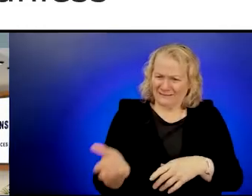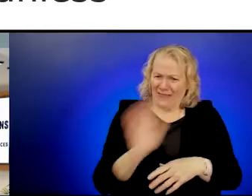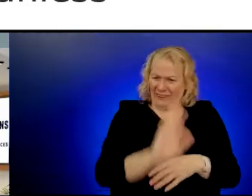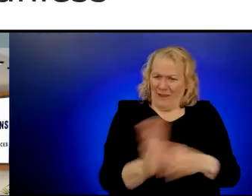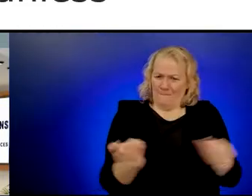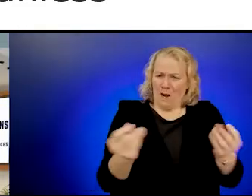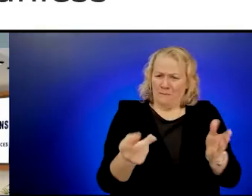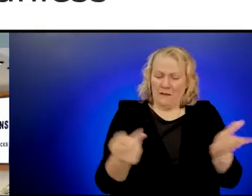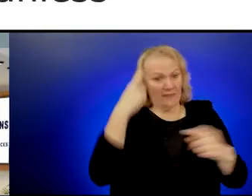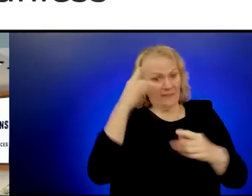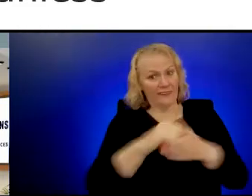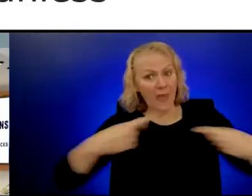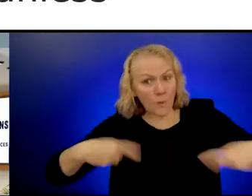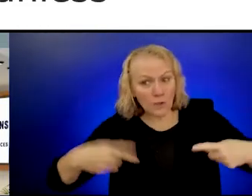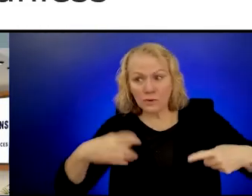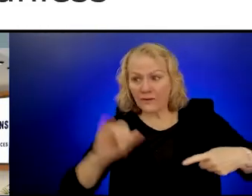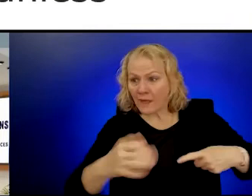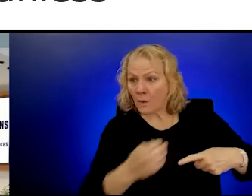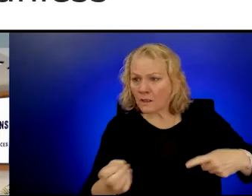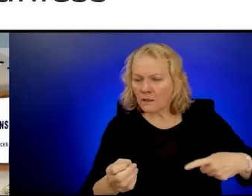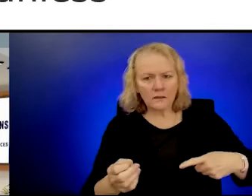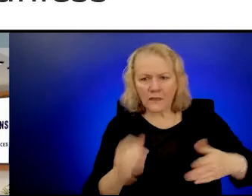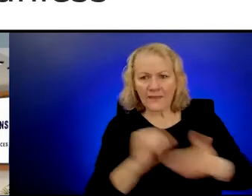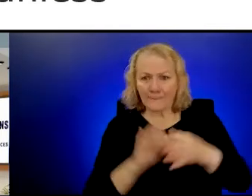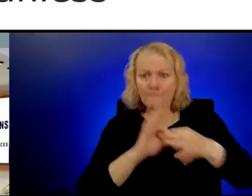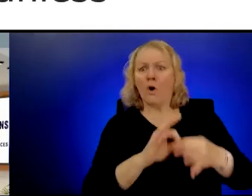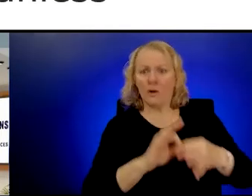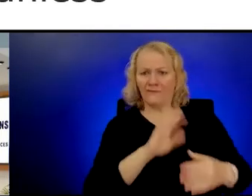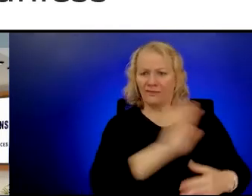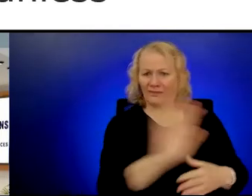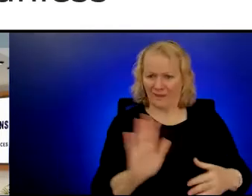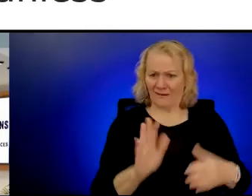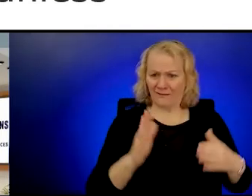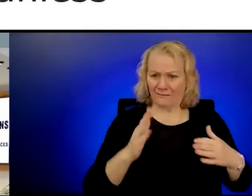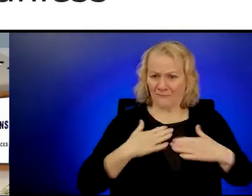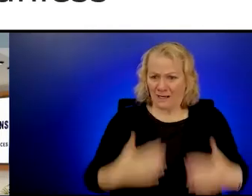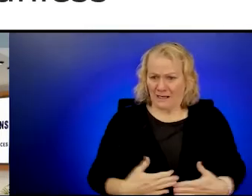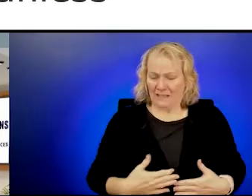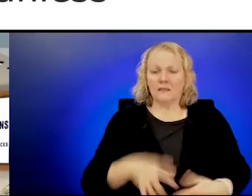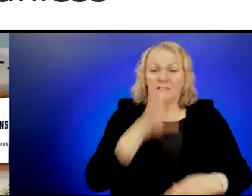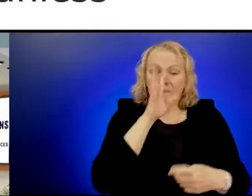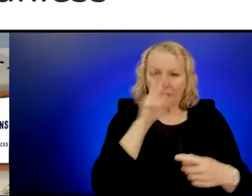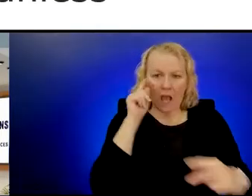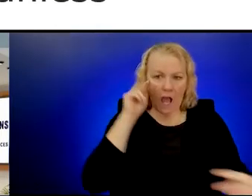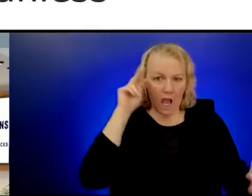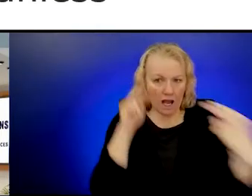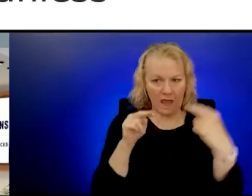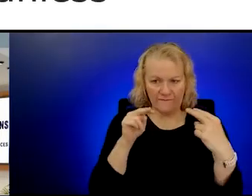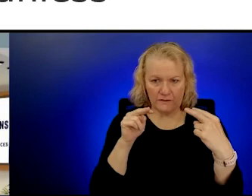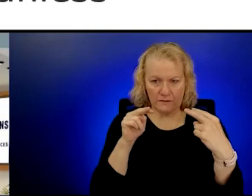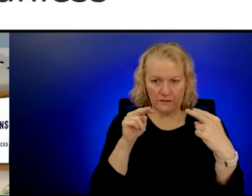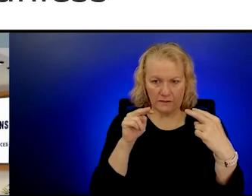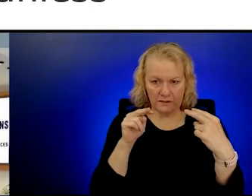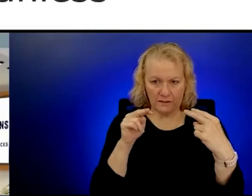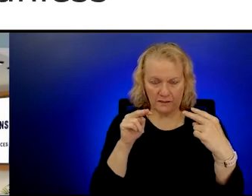that wheelchair or that device as an extension of them. You want to speak to them at eye level. You want